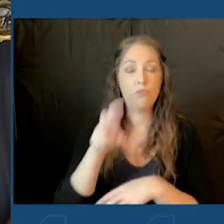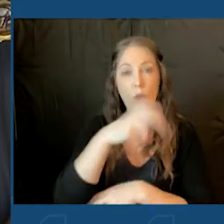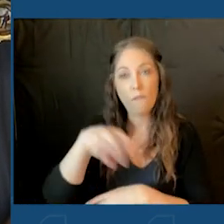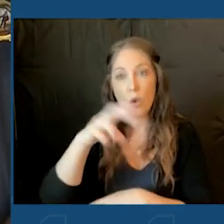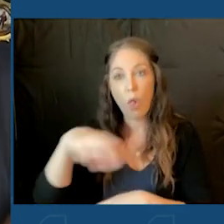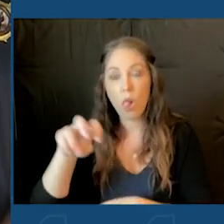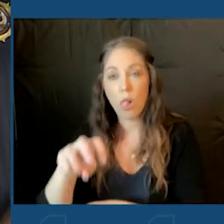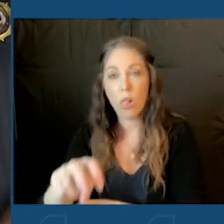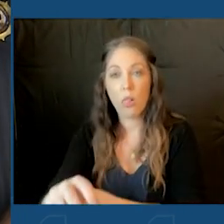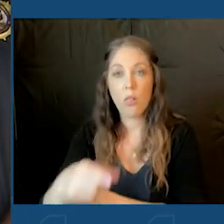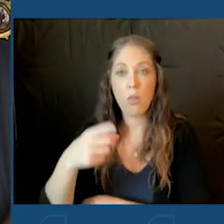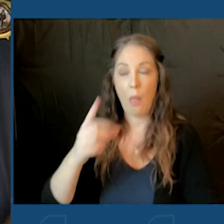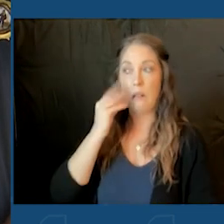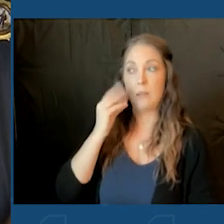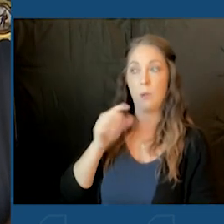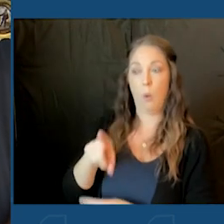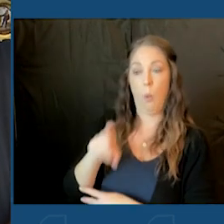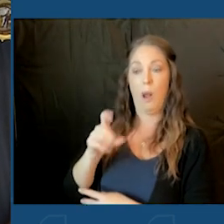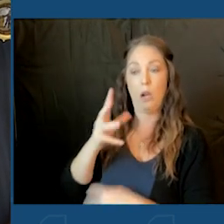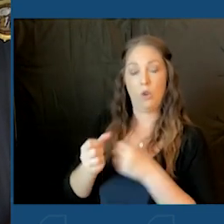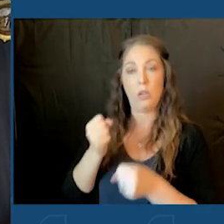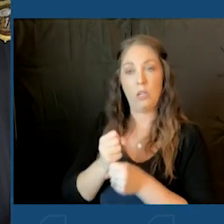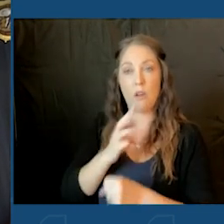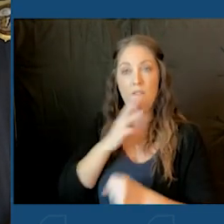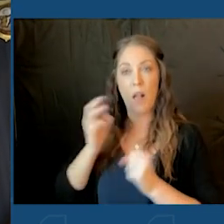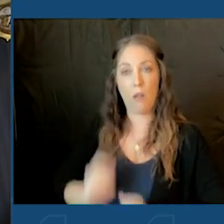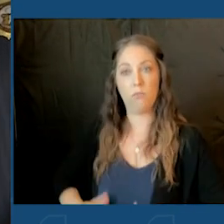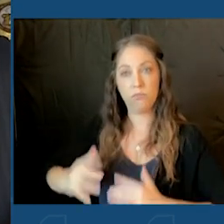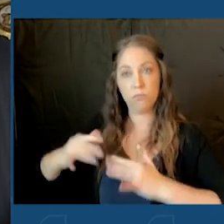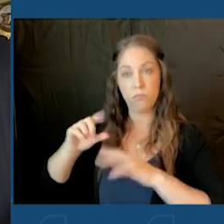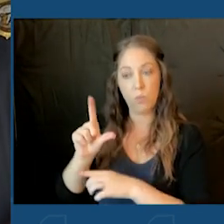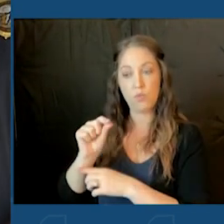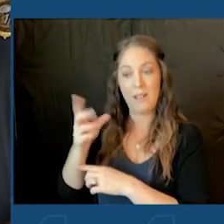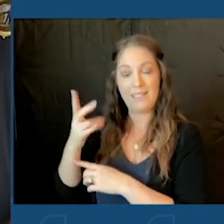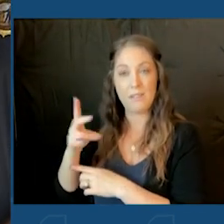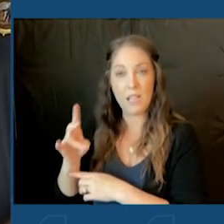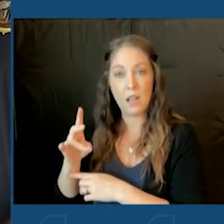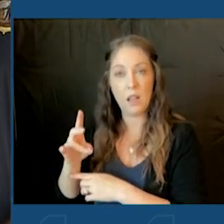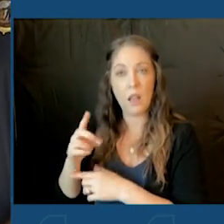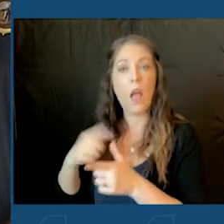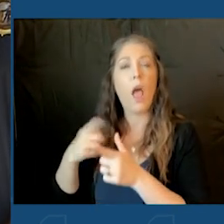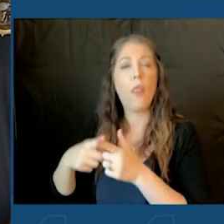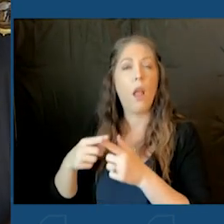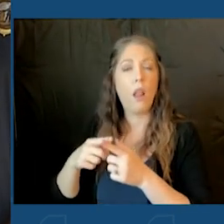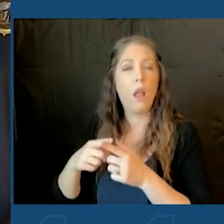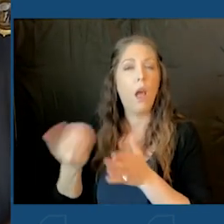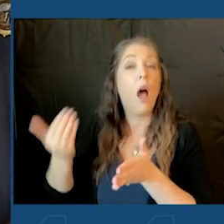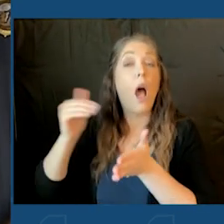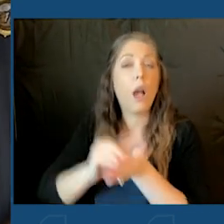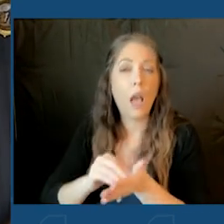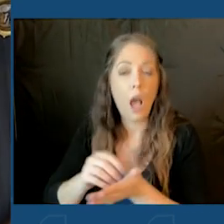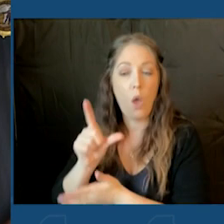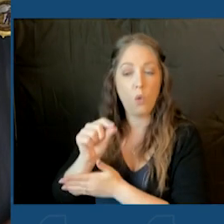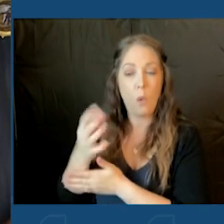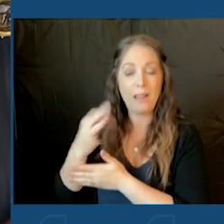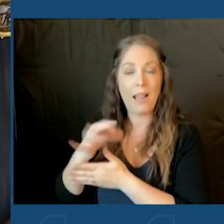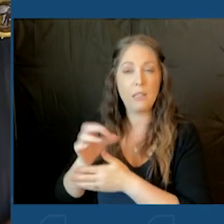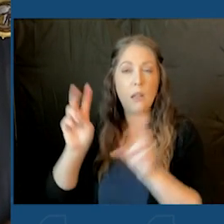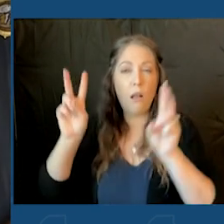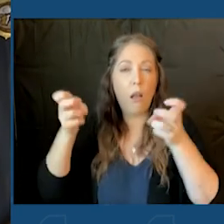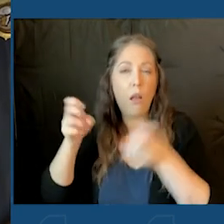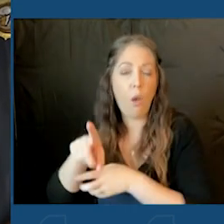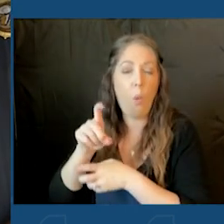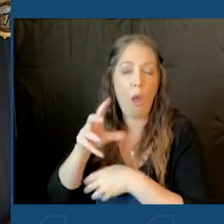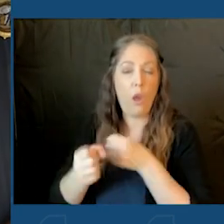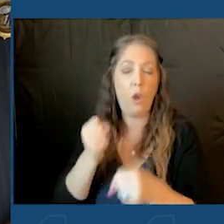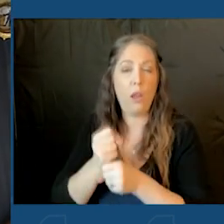flood in 2017 and another 100-year flood in 2019. I made the observation,